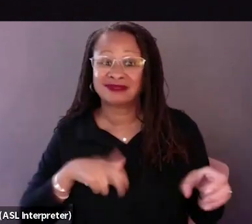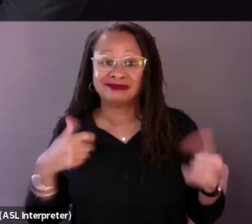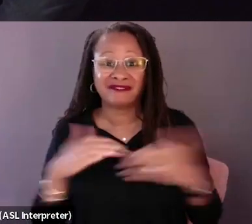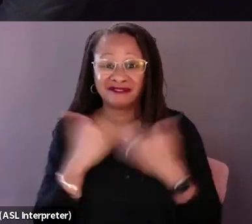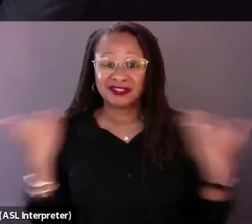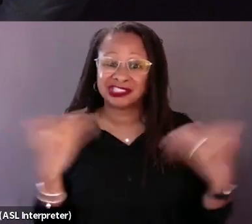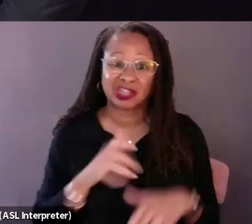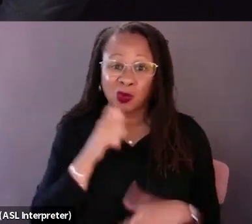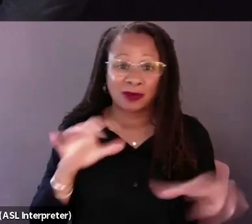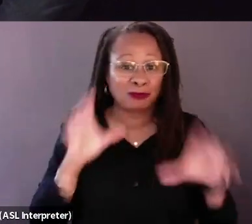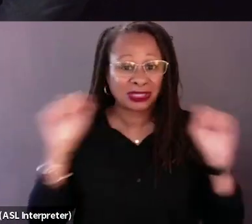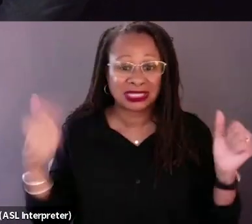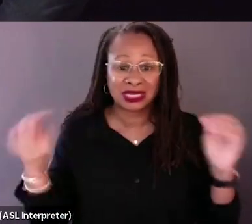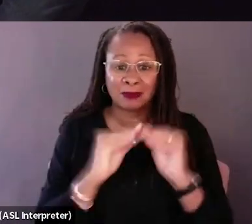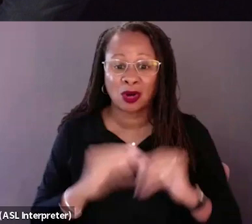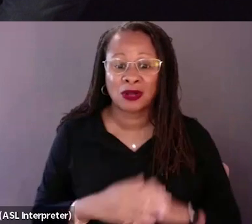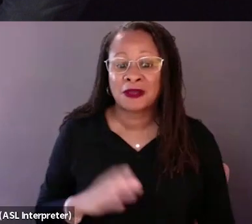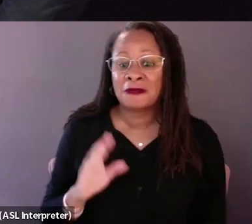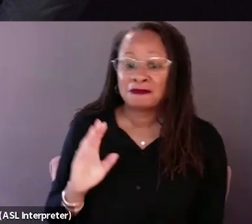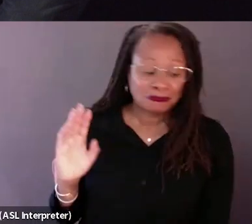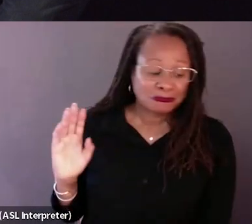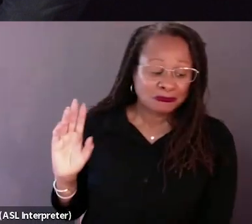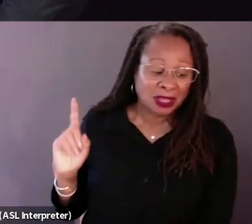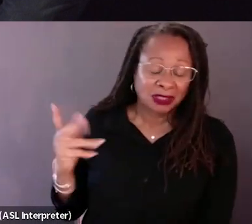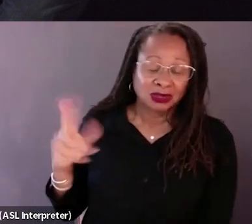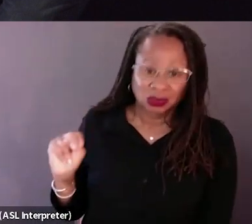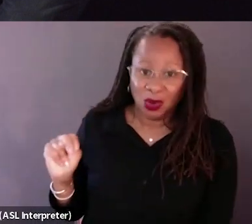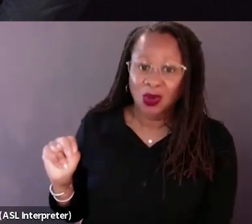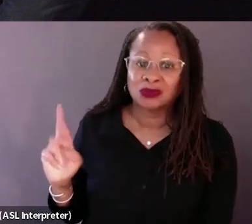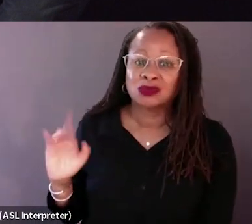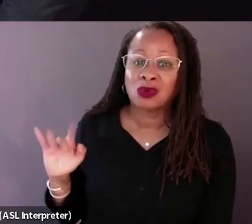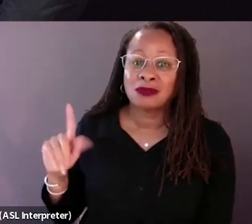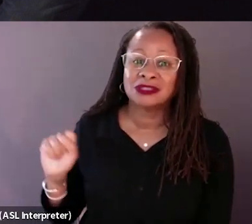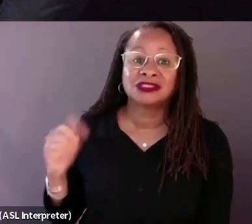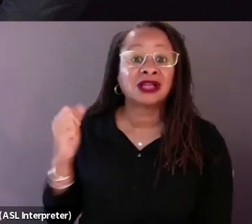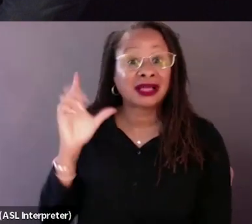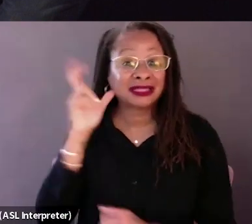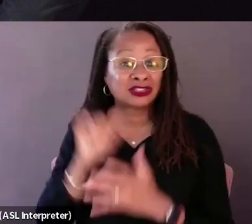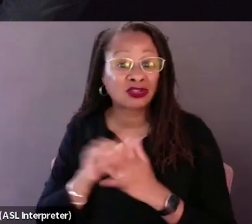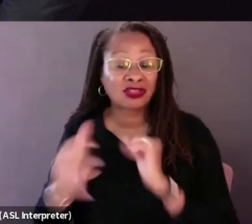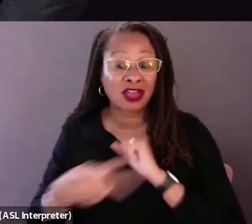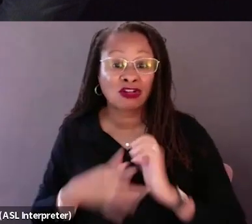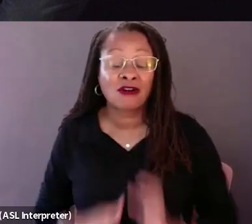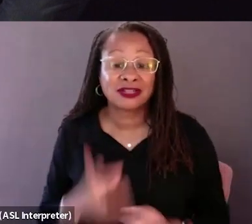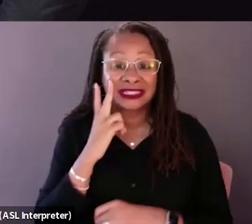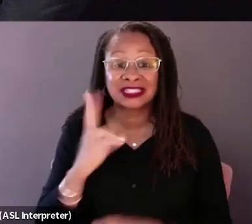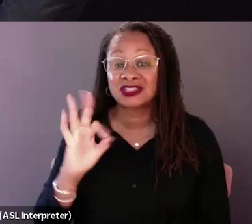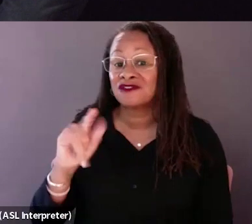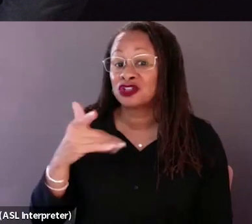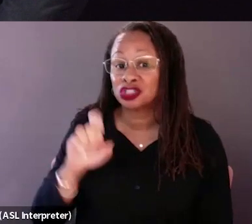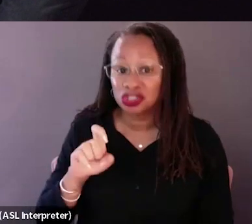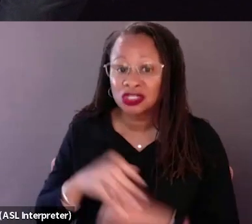know. But listening to that archival, and, you know, this is footage that many people have seen many times of LBJ at